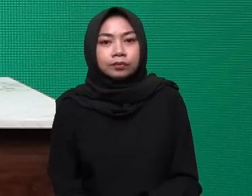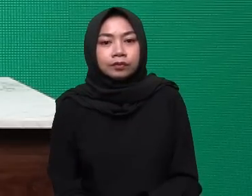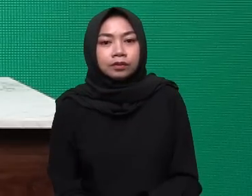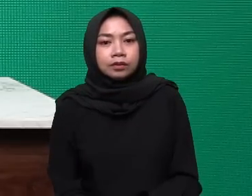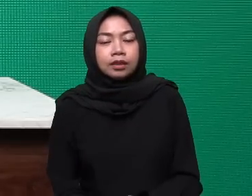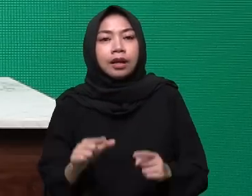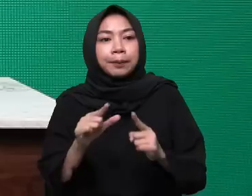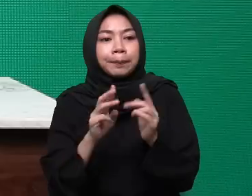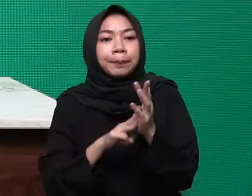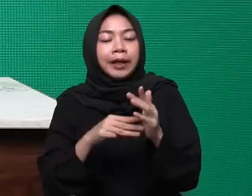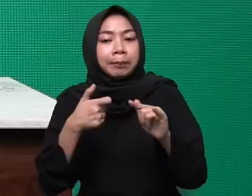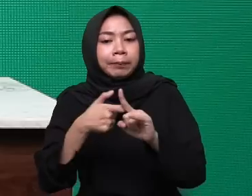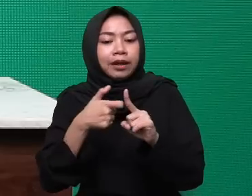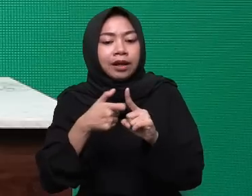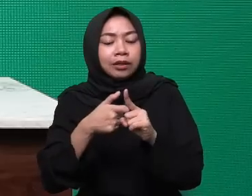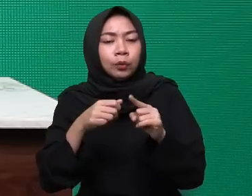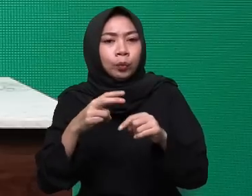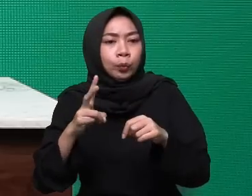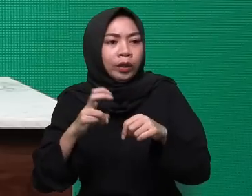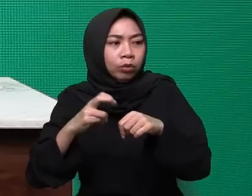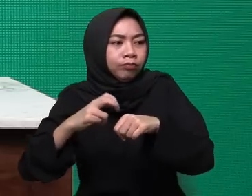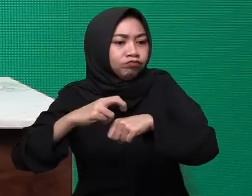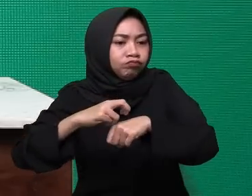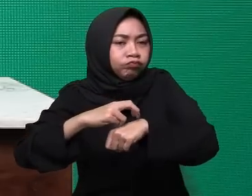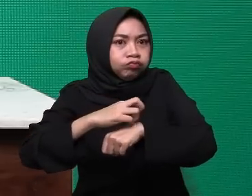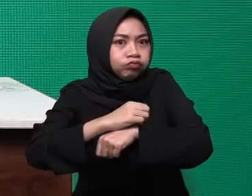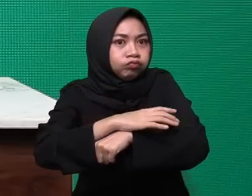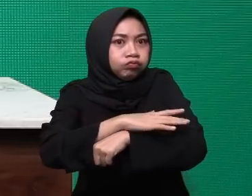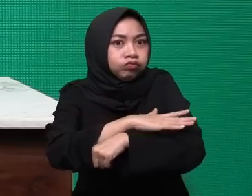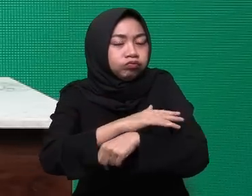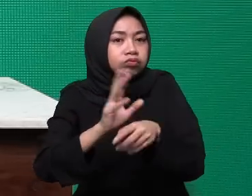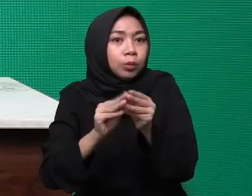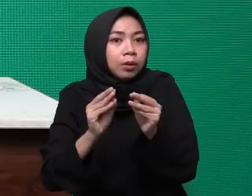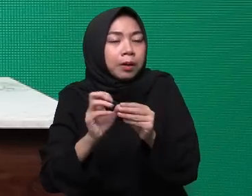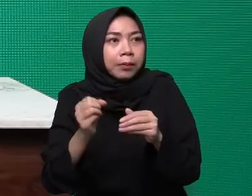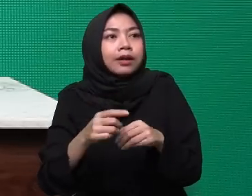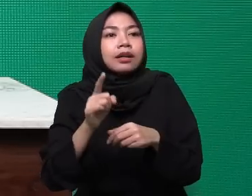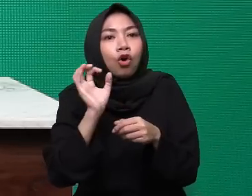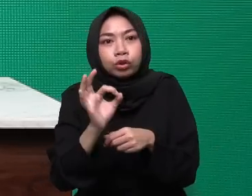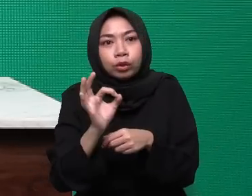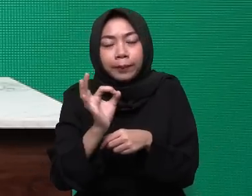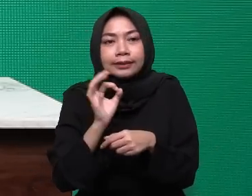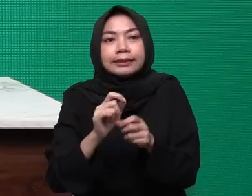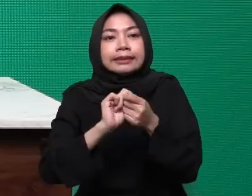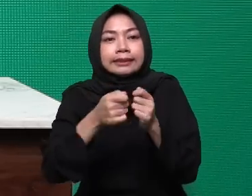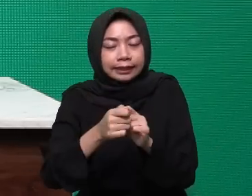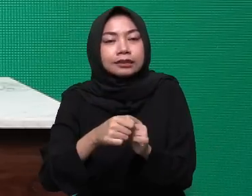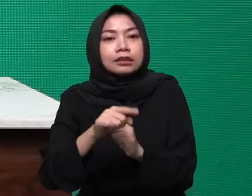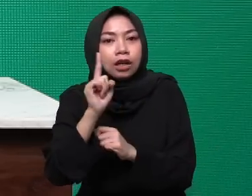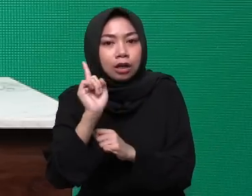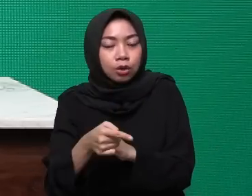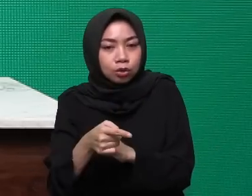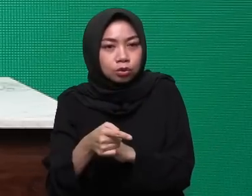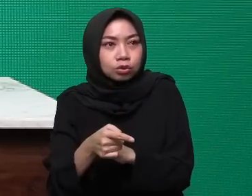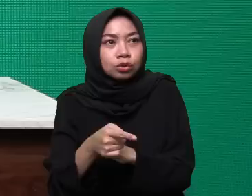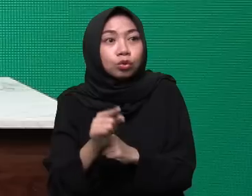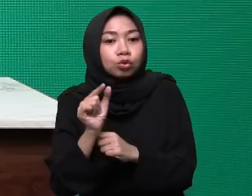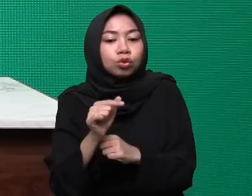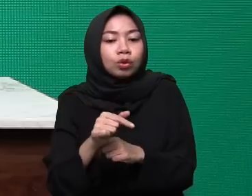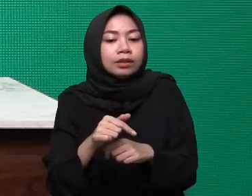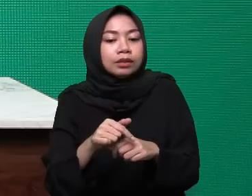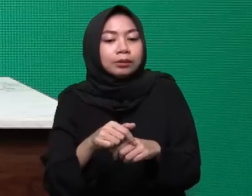virus in livestock and to confirm a virus, a detection tool is needed and is characterized by the fast detections,